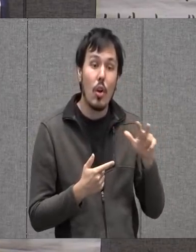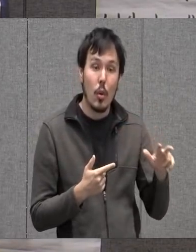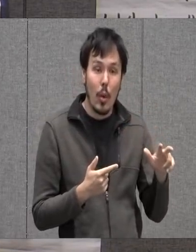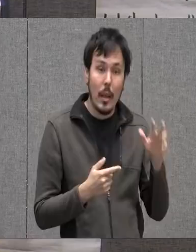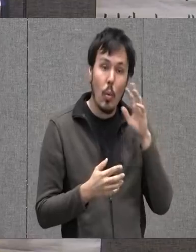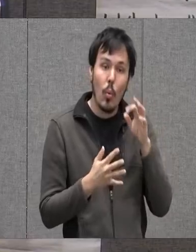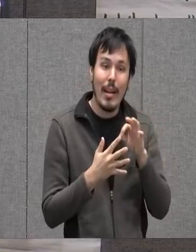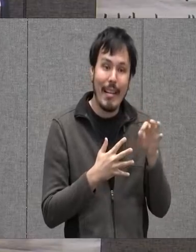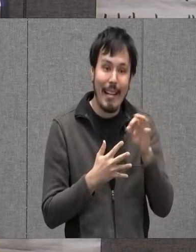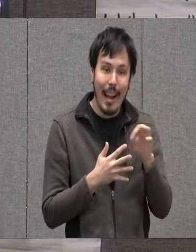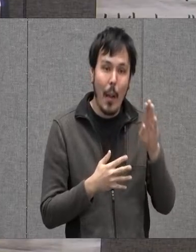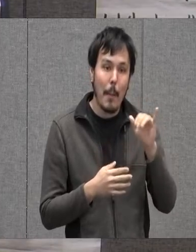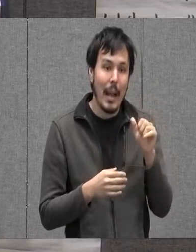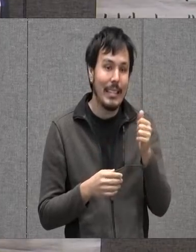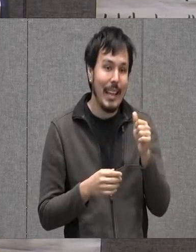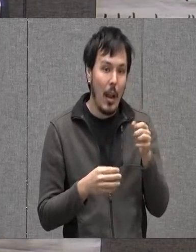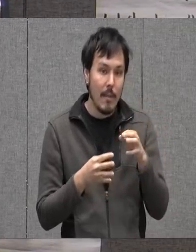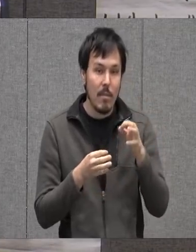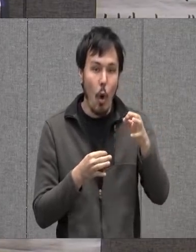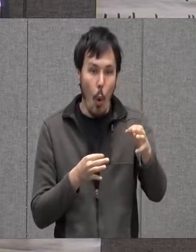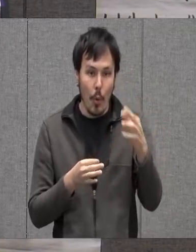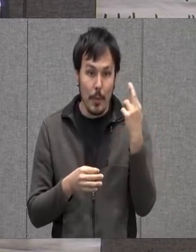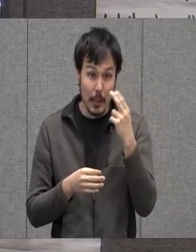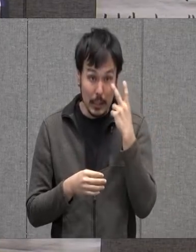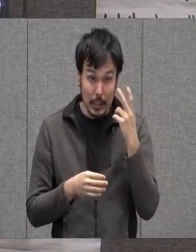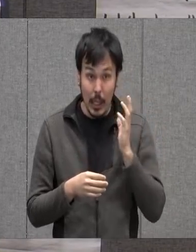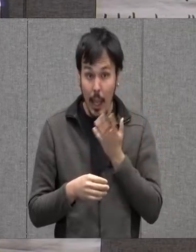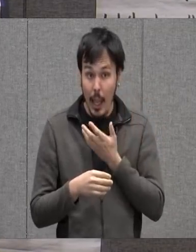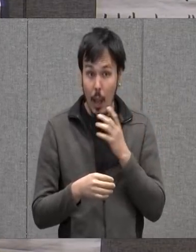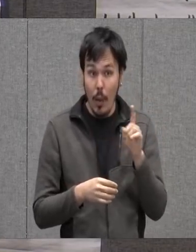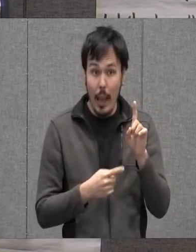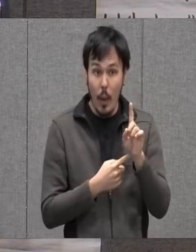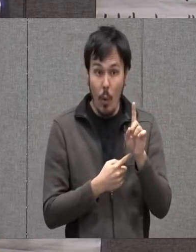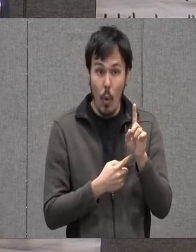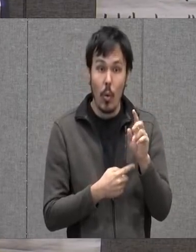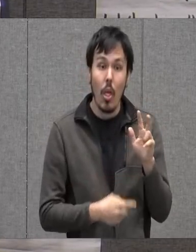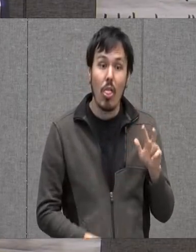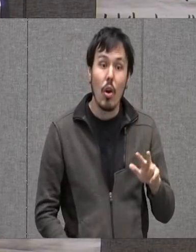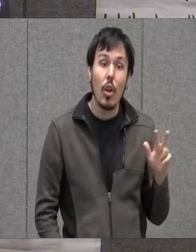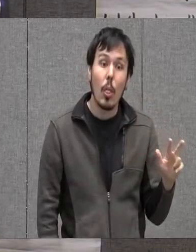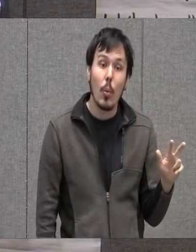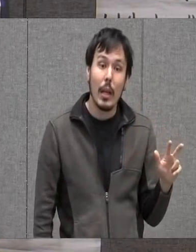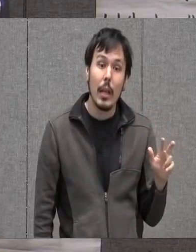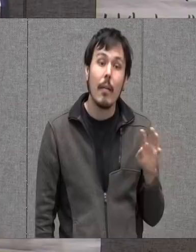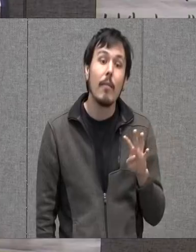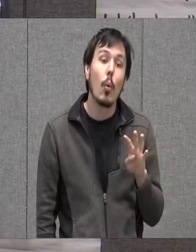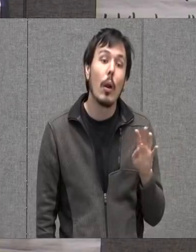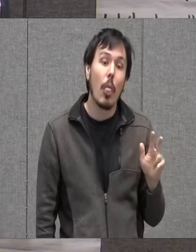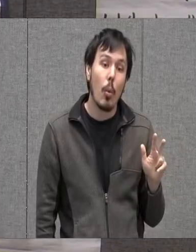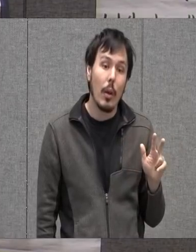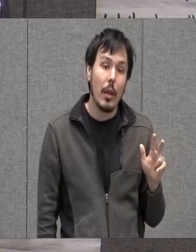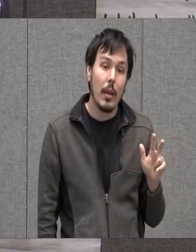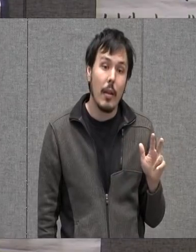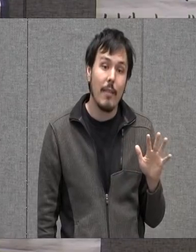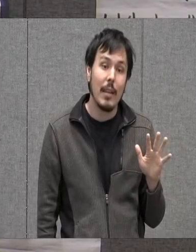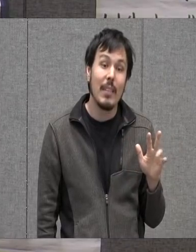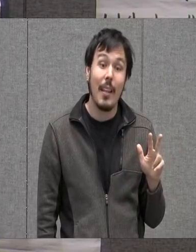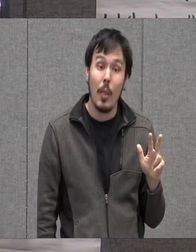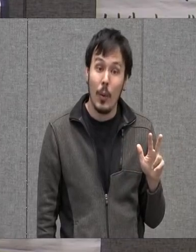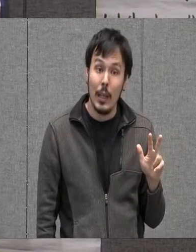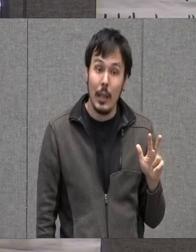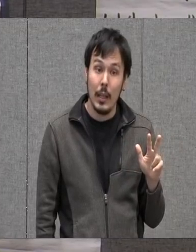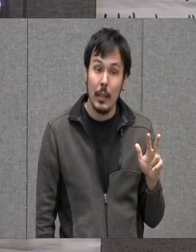by tens forward because the arrow is going up. 33, 43,